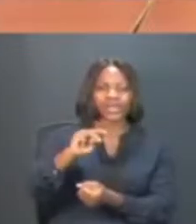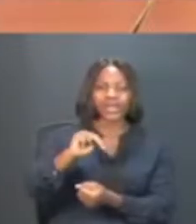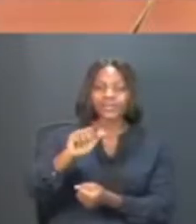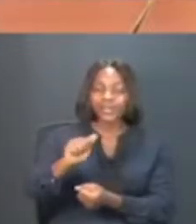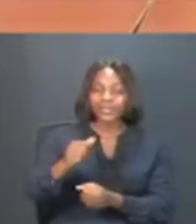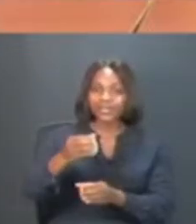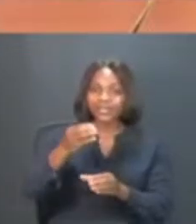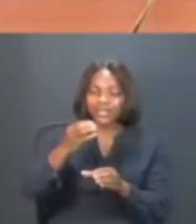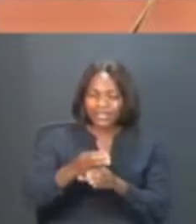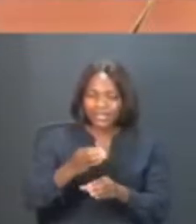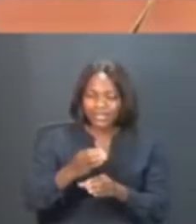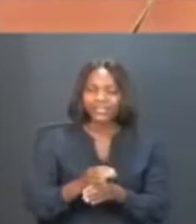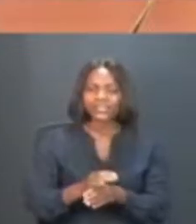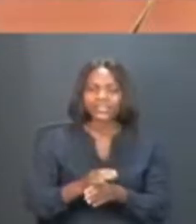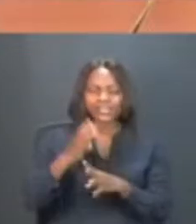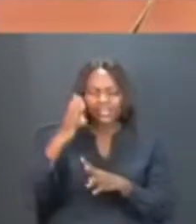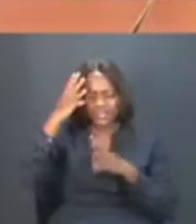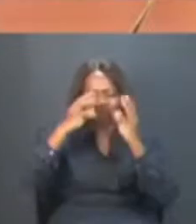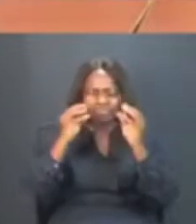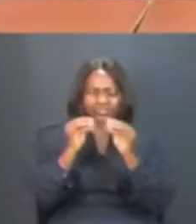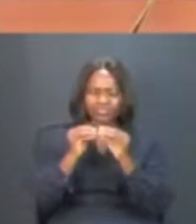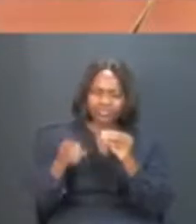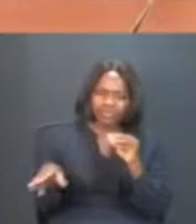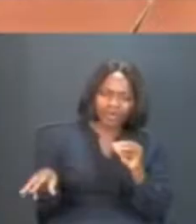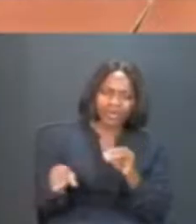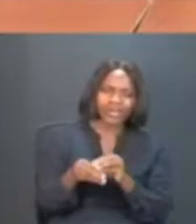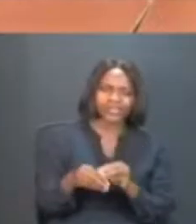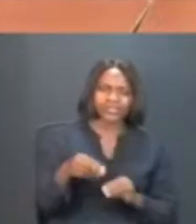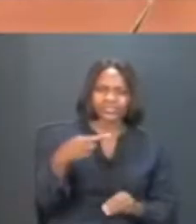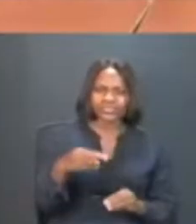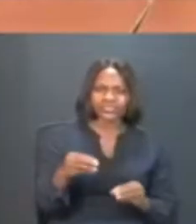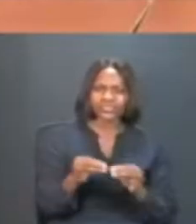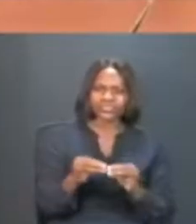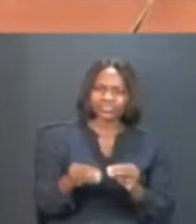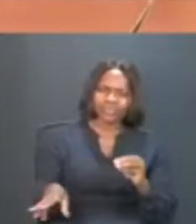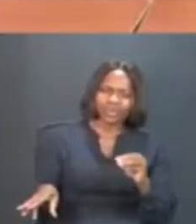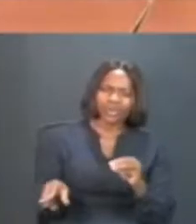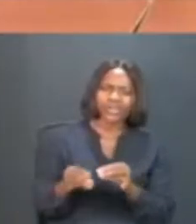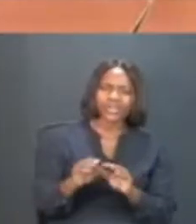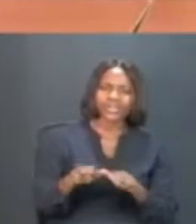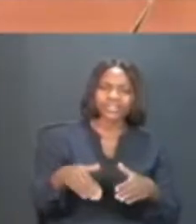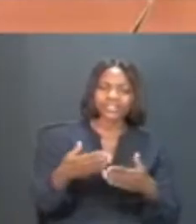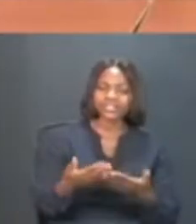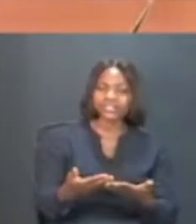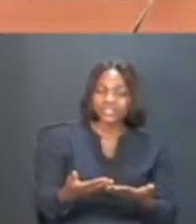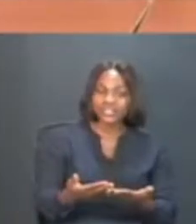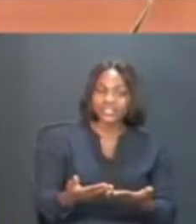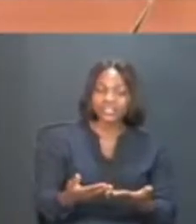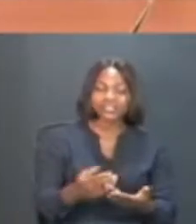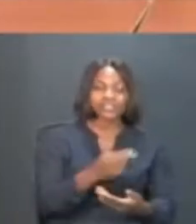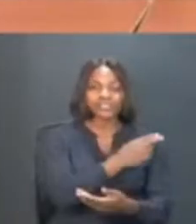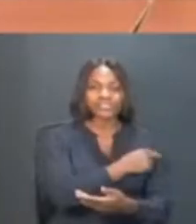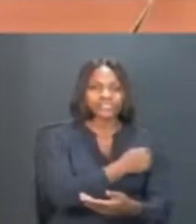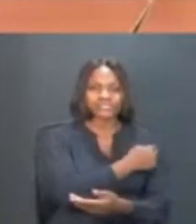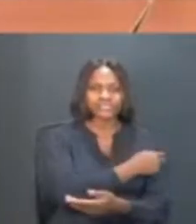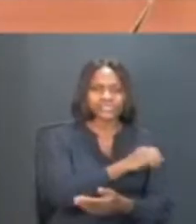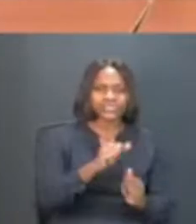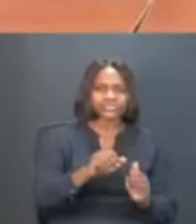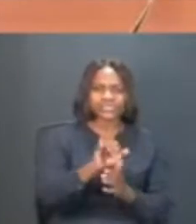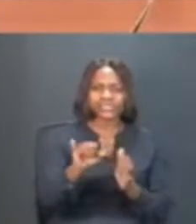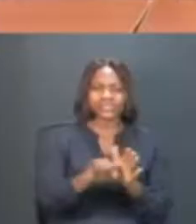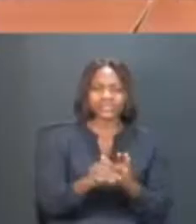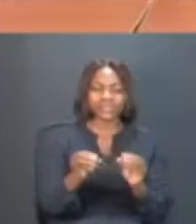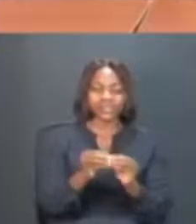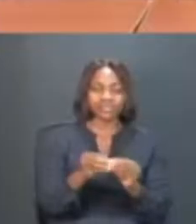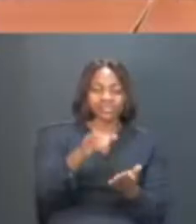innovate it, to buy more resources to the lower hospitals to do early diagnosis, to minimize the cost of